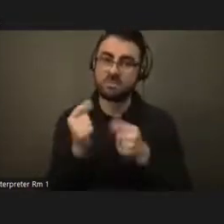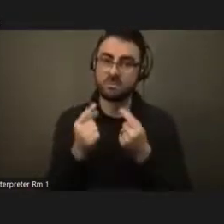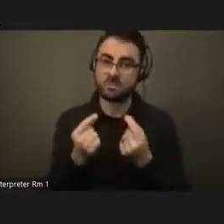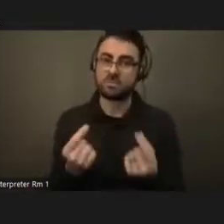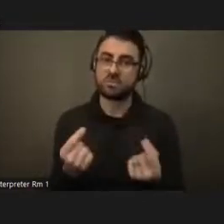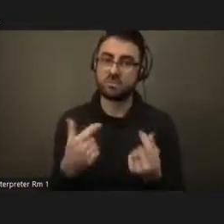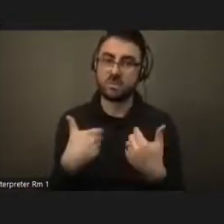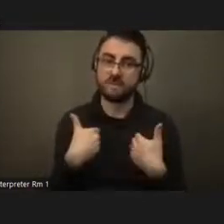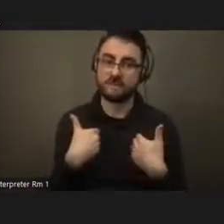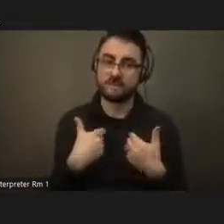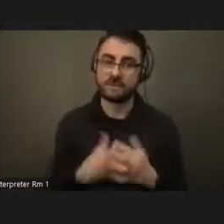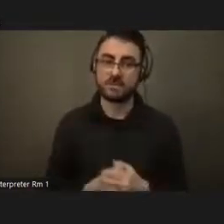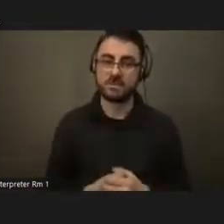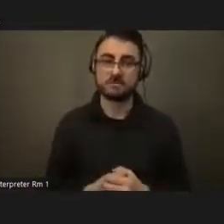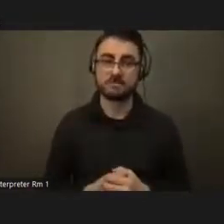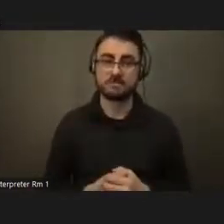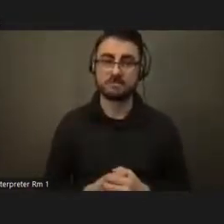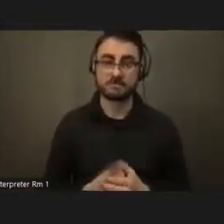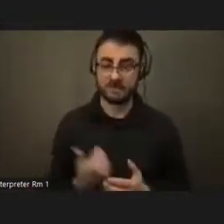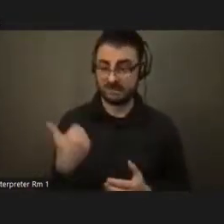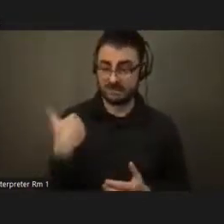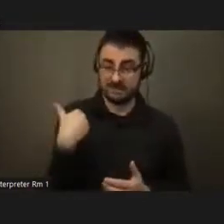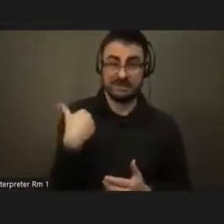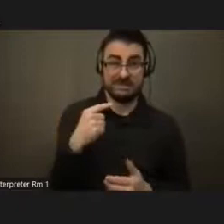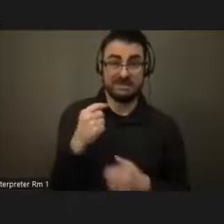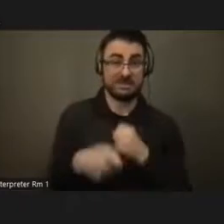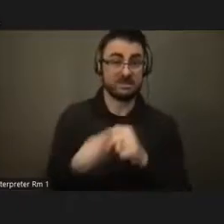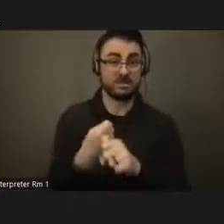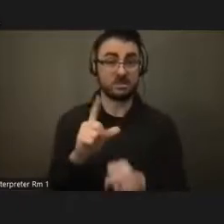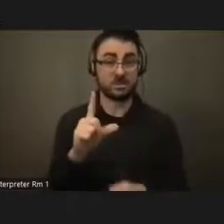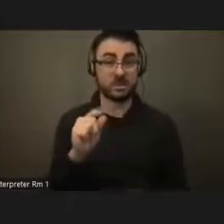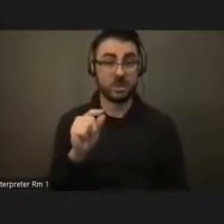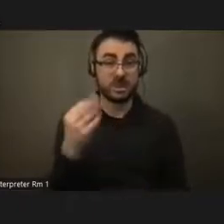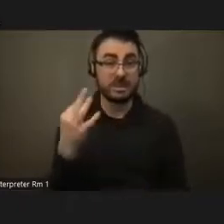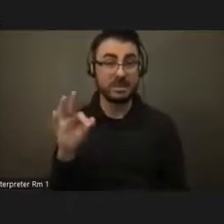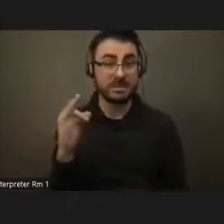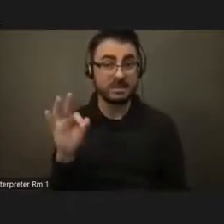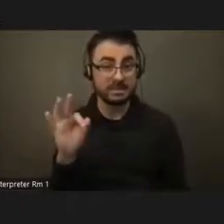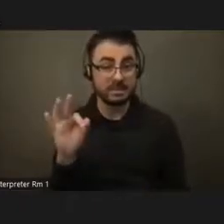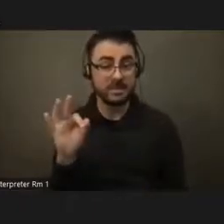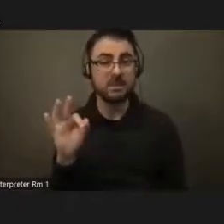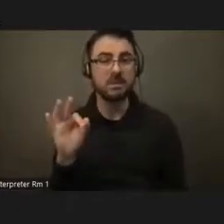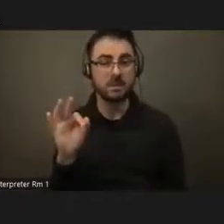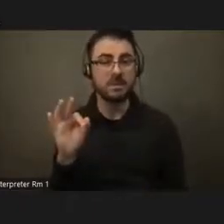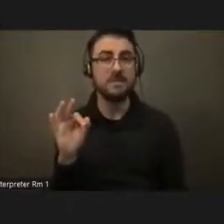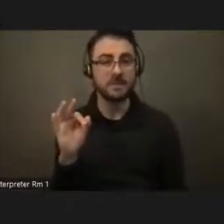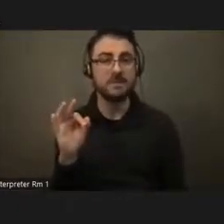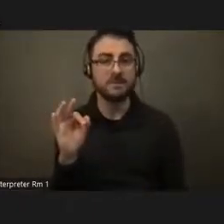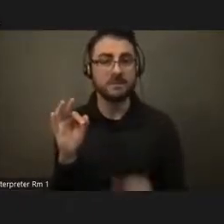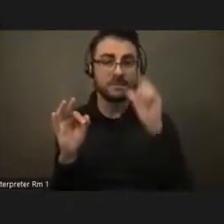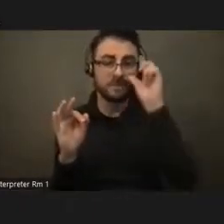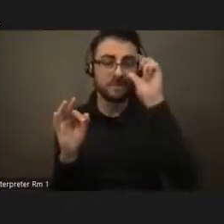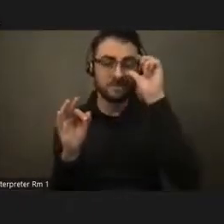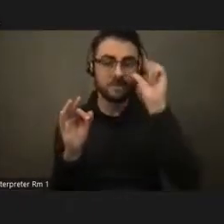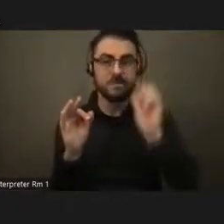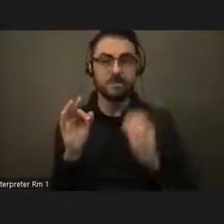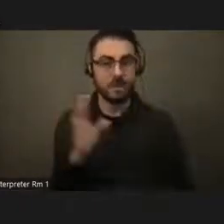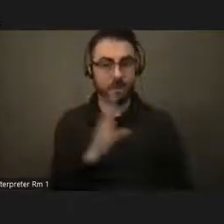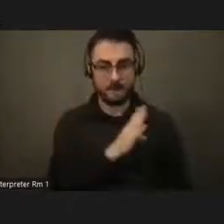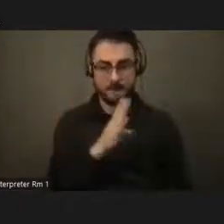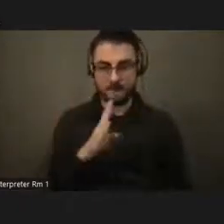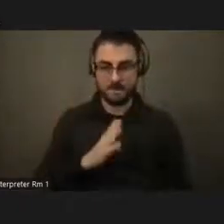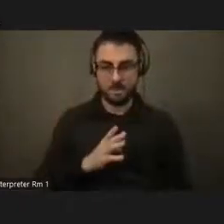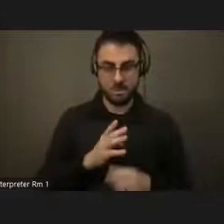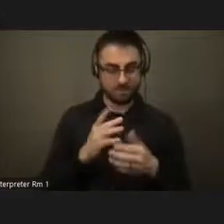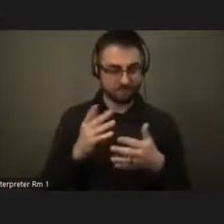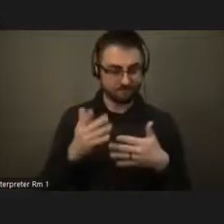already in 2019, the board signed on to the what's it